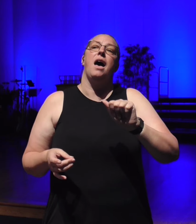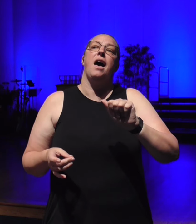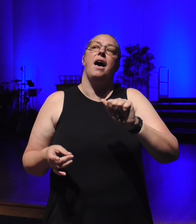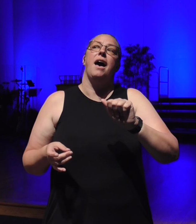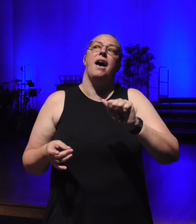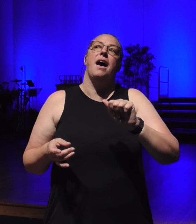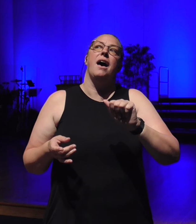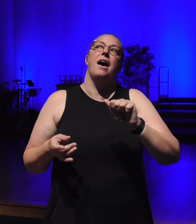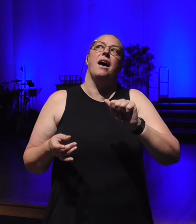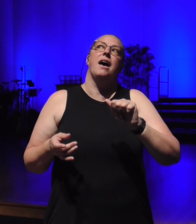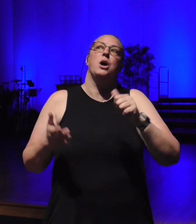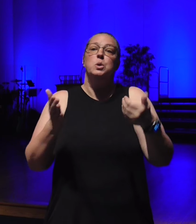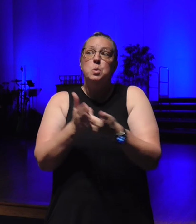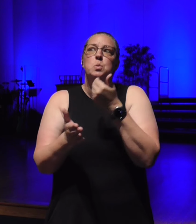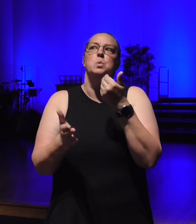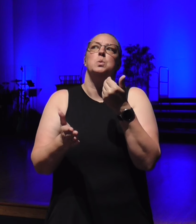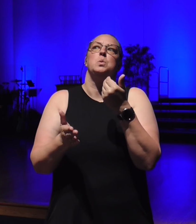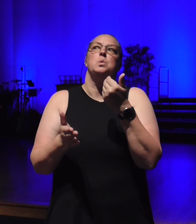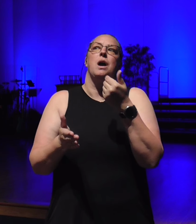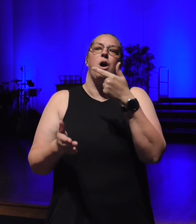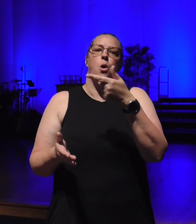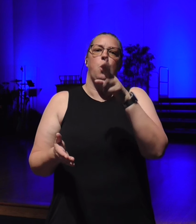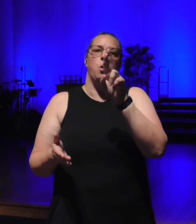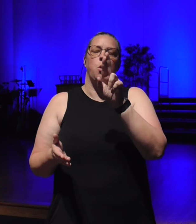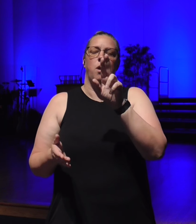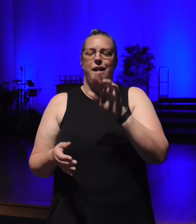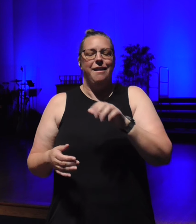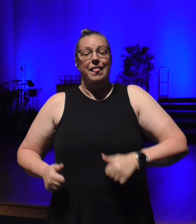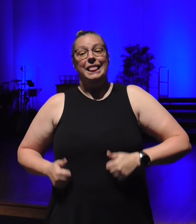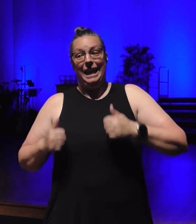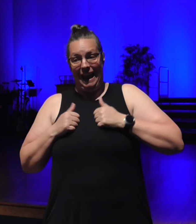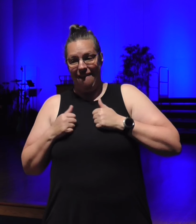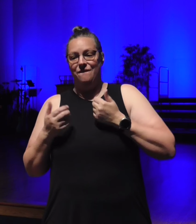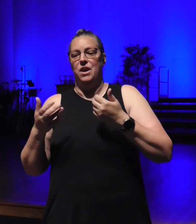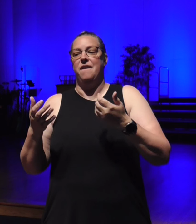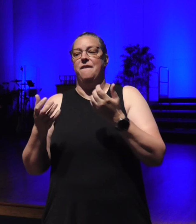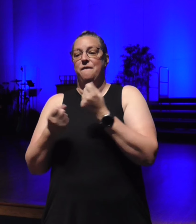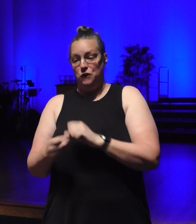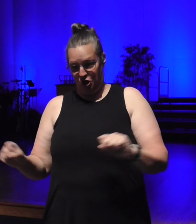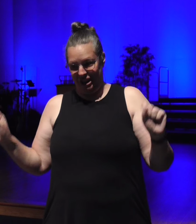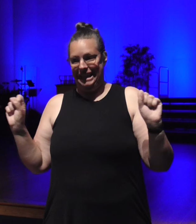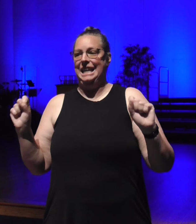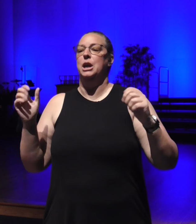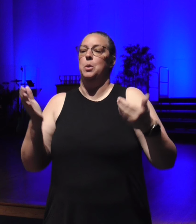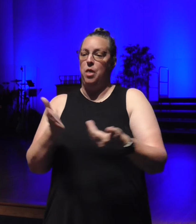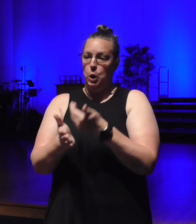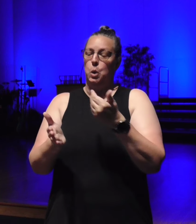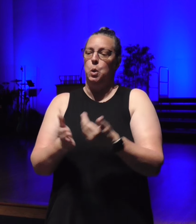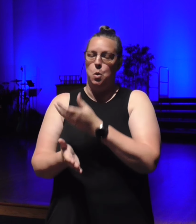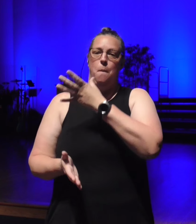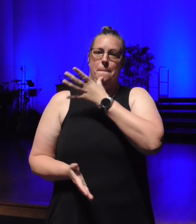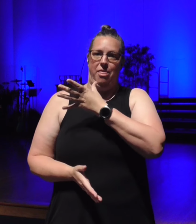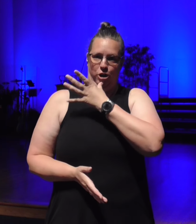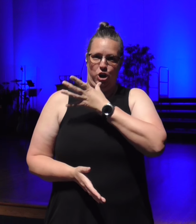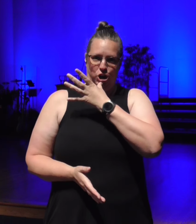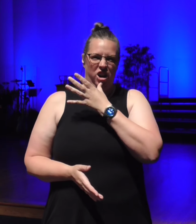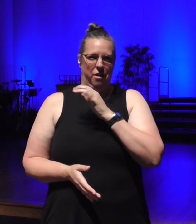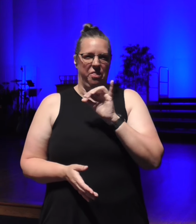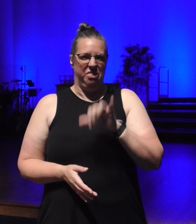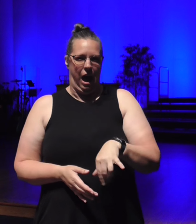de Guadalupe." They were singing one voice, one song, La Guadalupana, together.